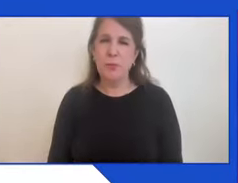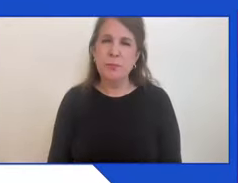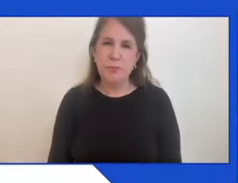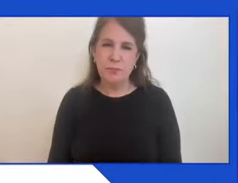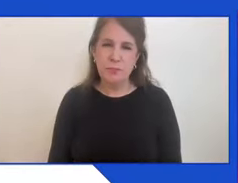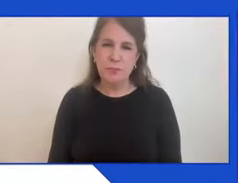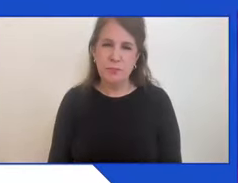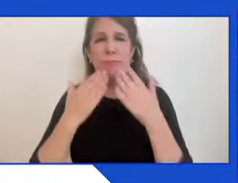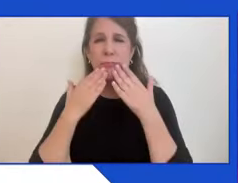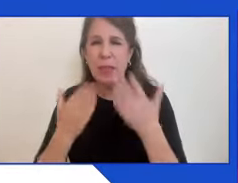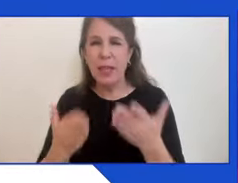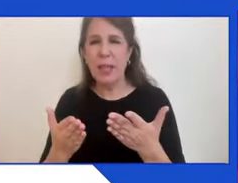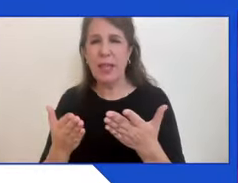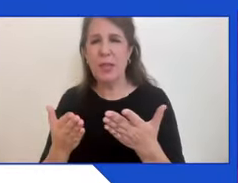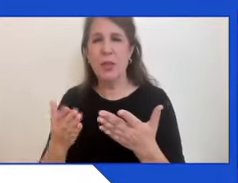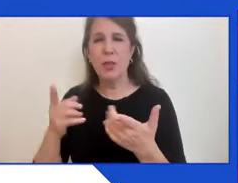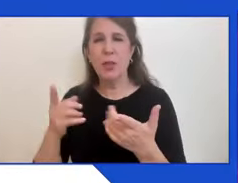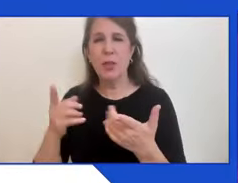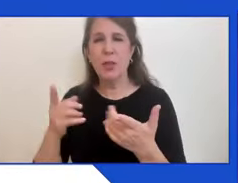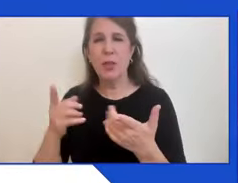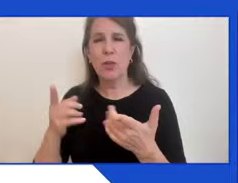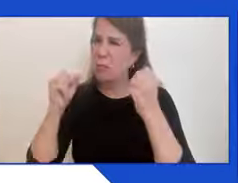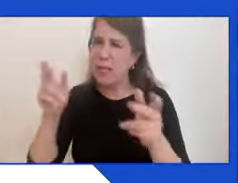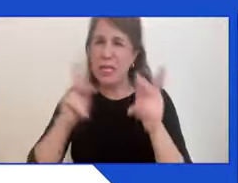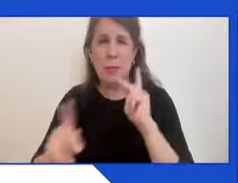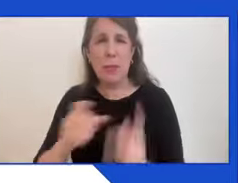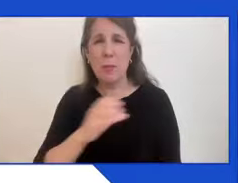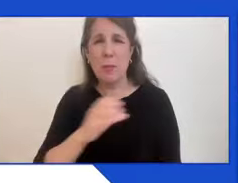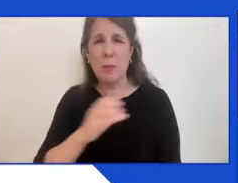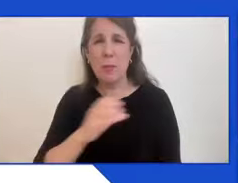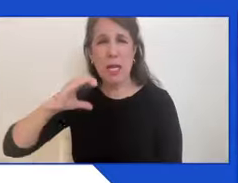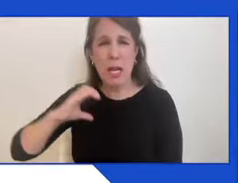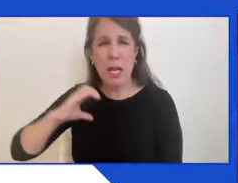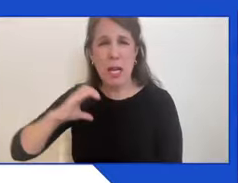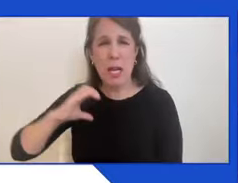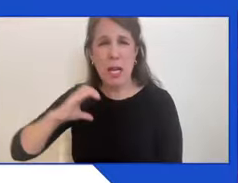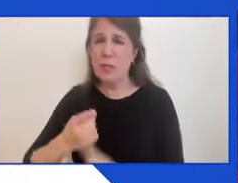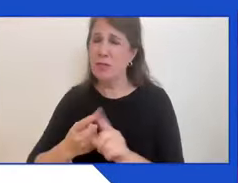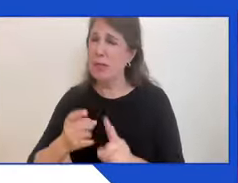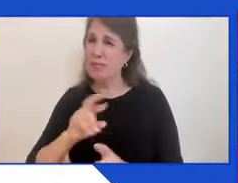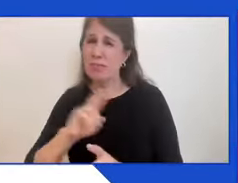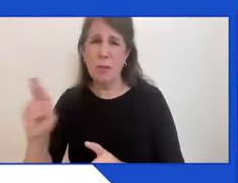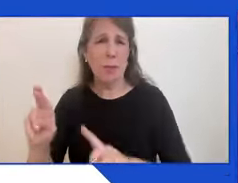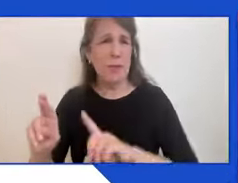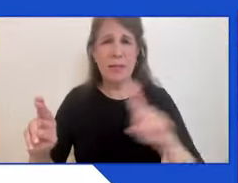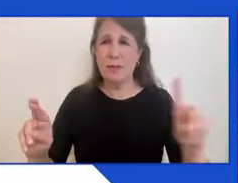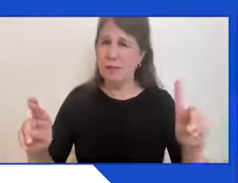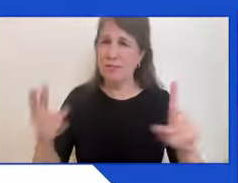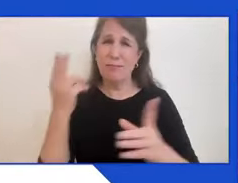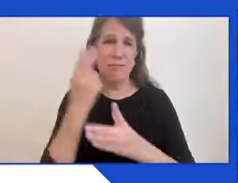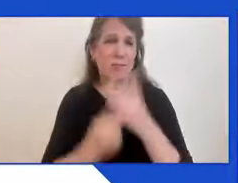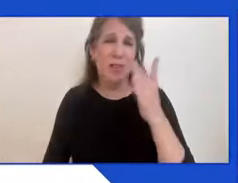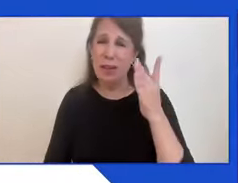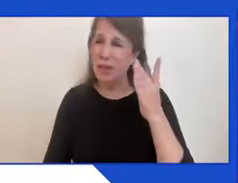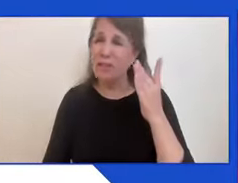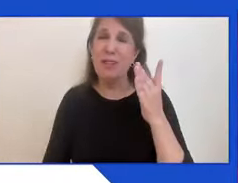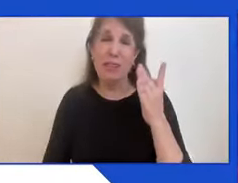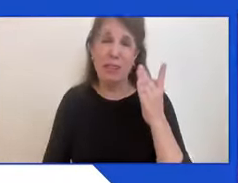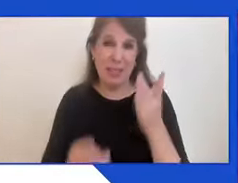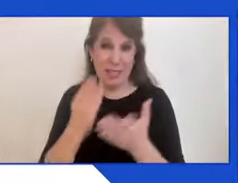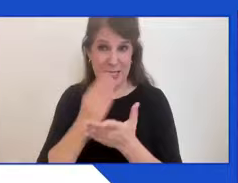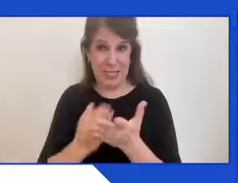Thank you to the numerous members of Congress from both sides of the aisle, some of them are